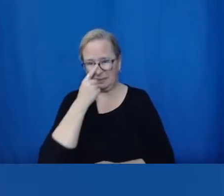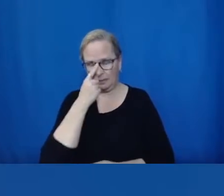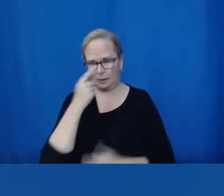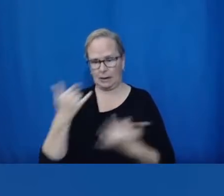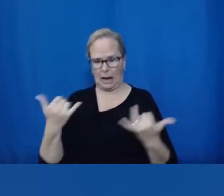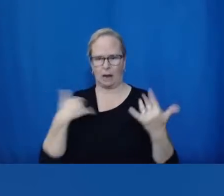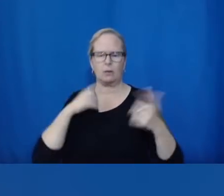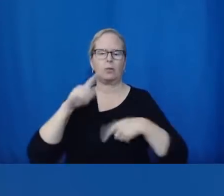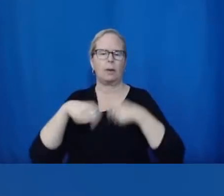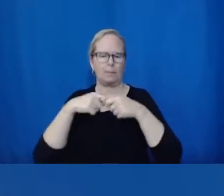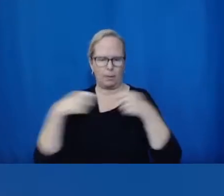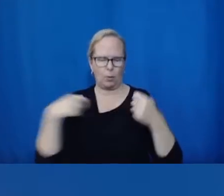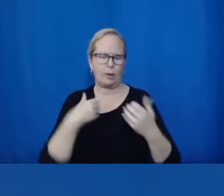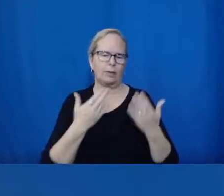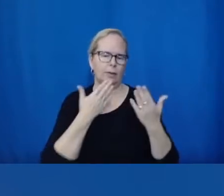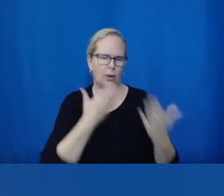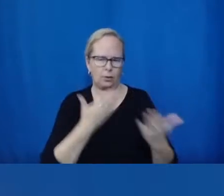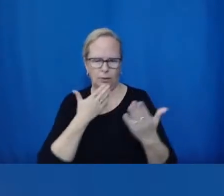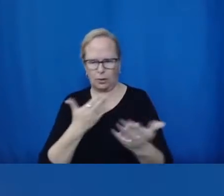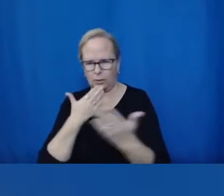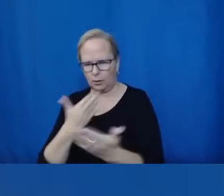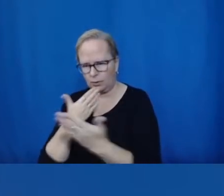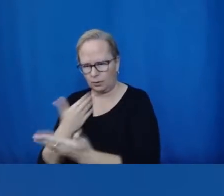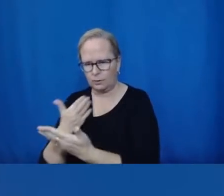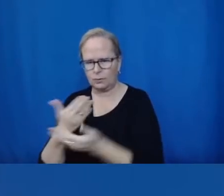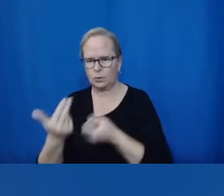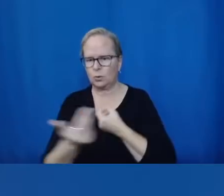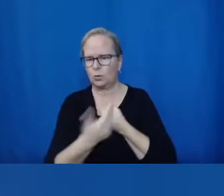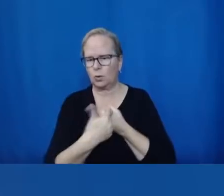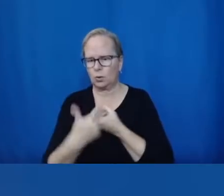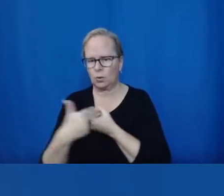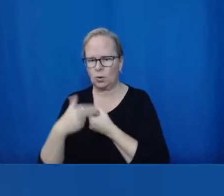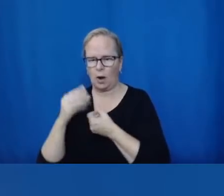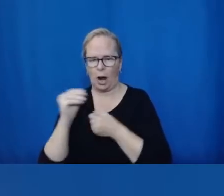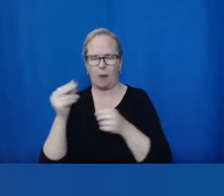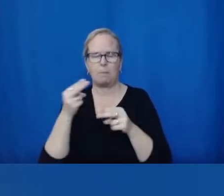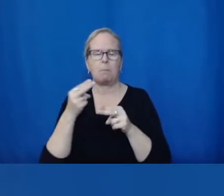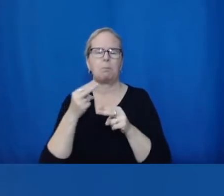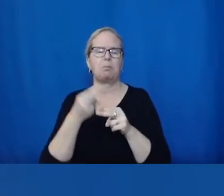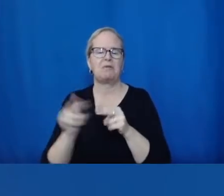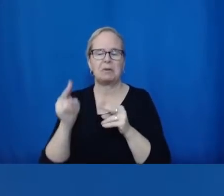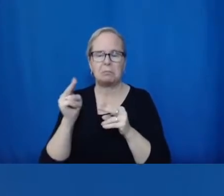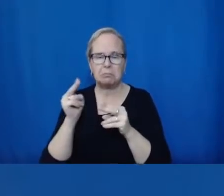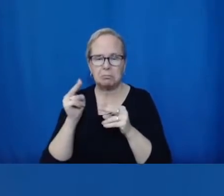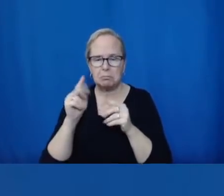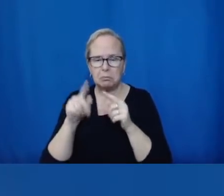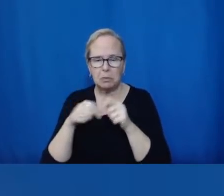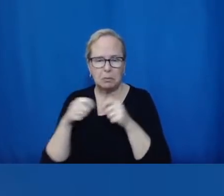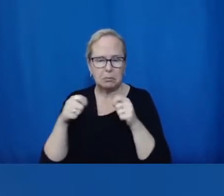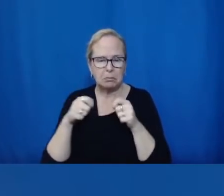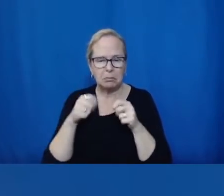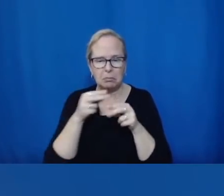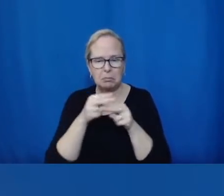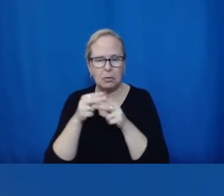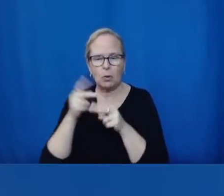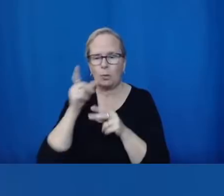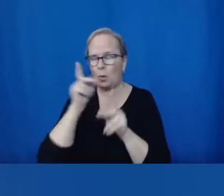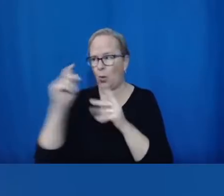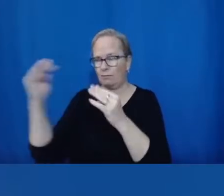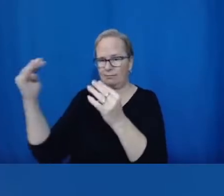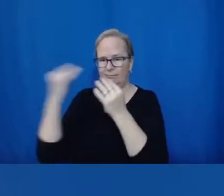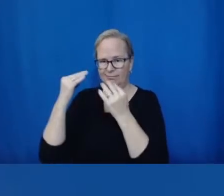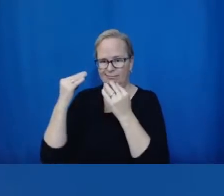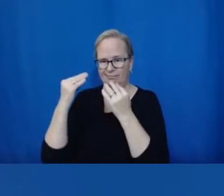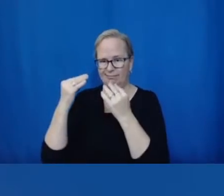thank everyone for joining us. And I want to briefly share a couple of things for everyone at home. I know